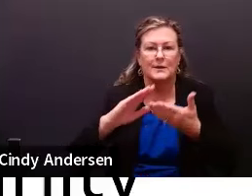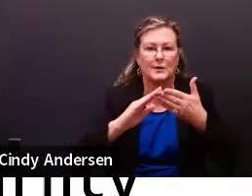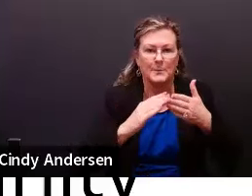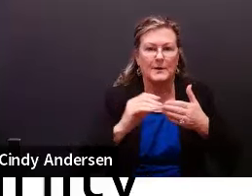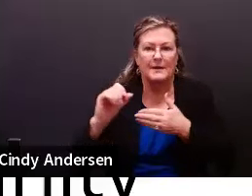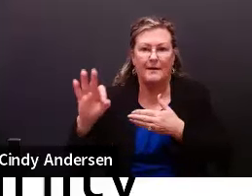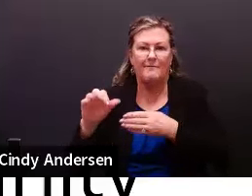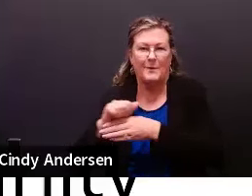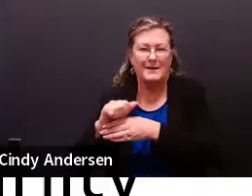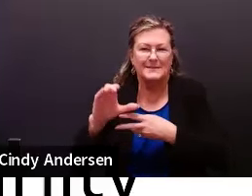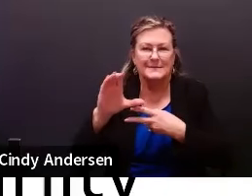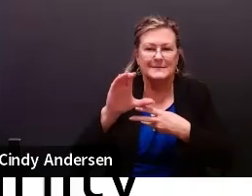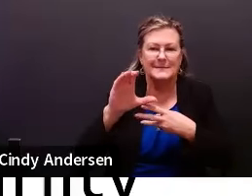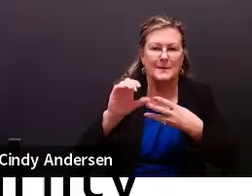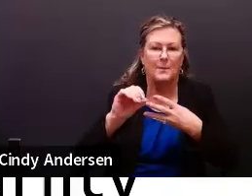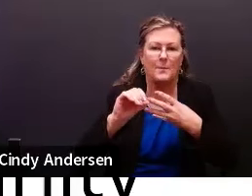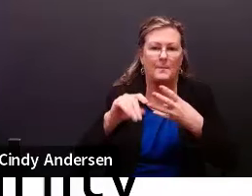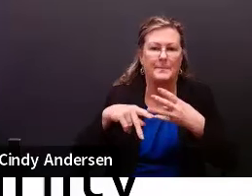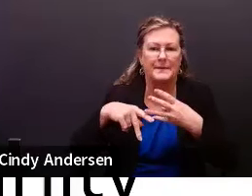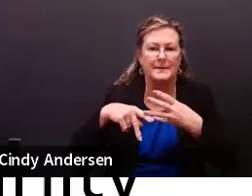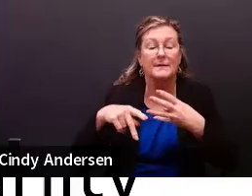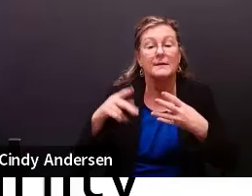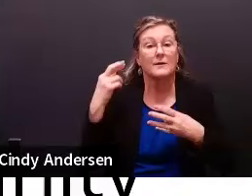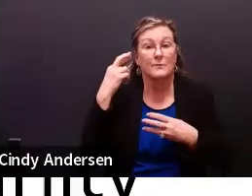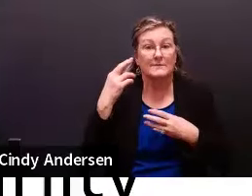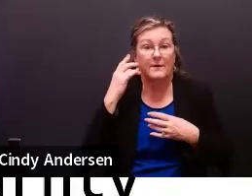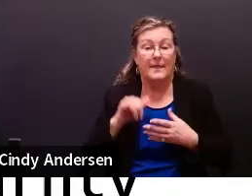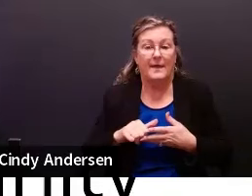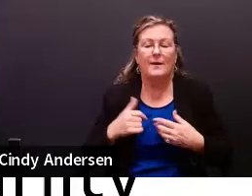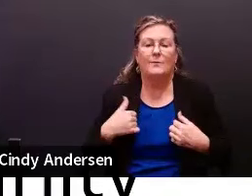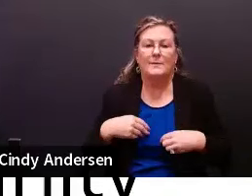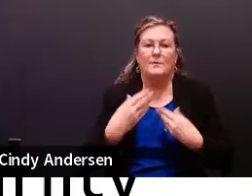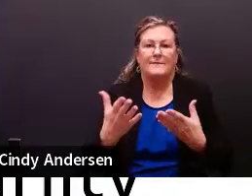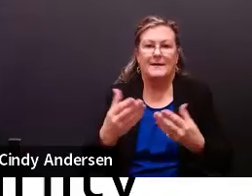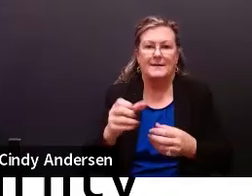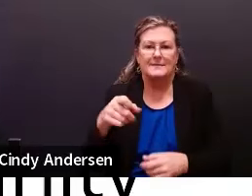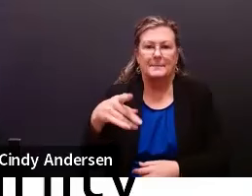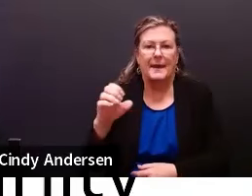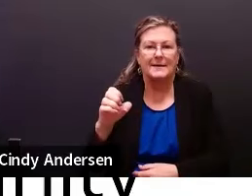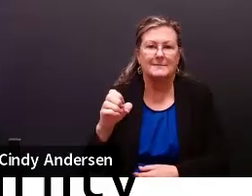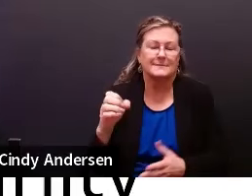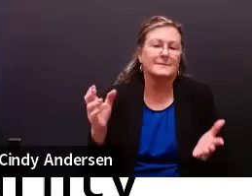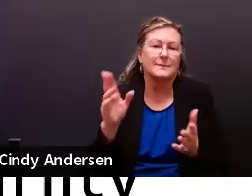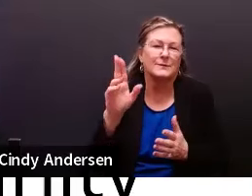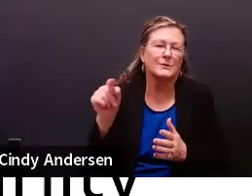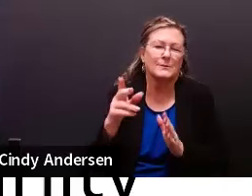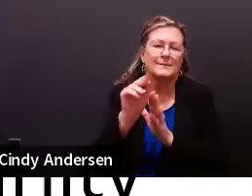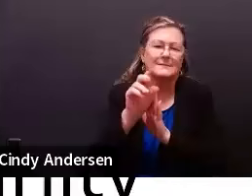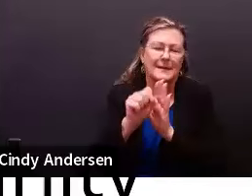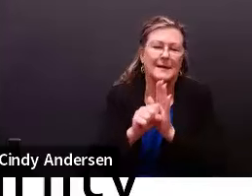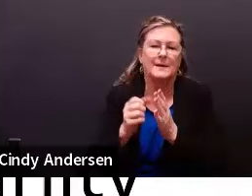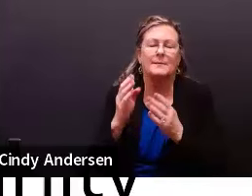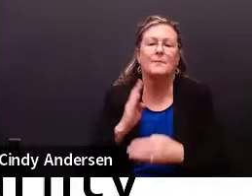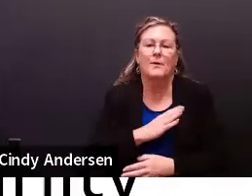Really the purpose is that we are providing a space, and by we, I mean the Utah State Board of Education,